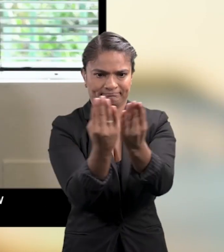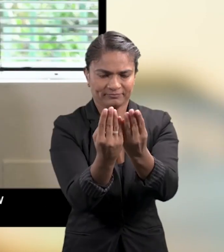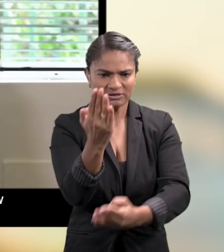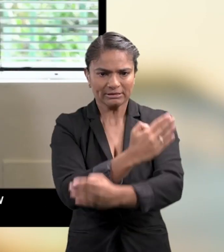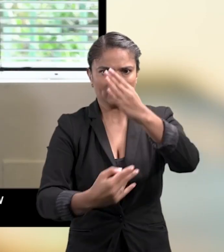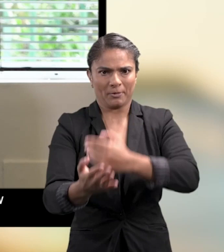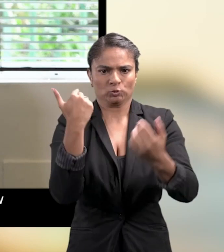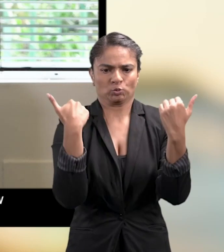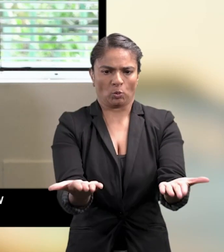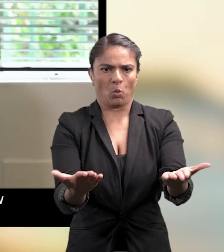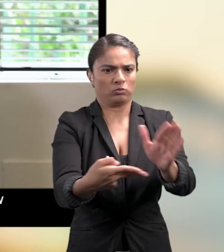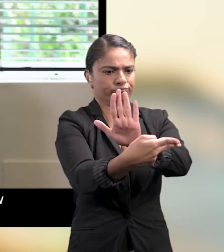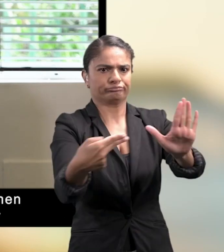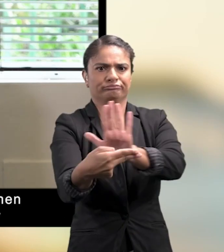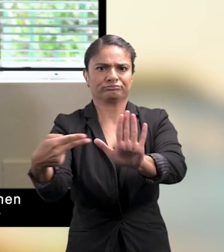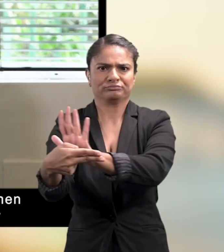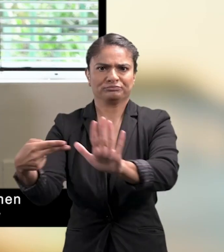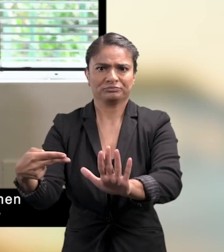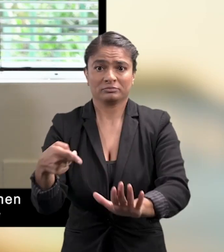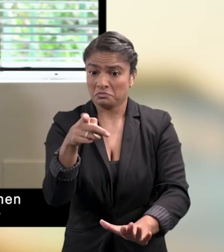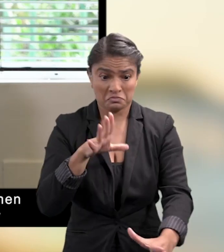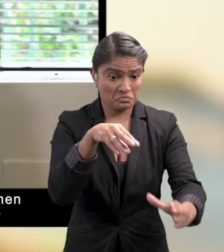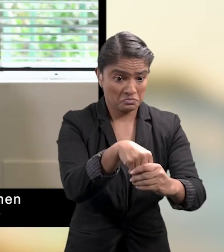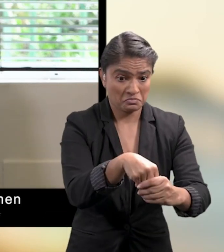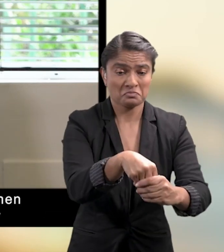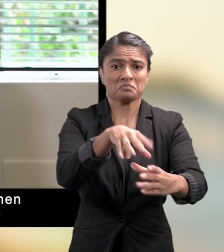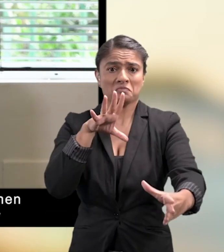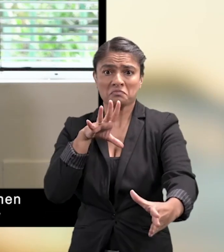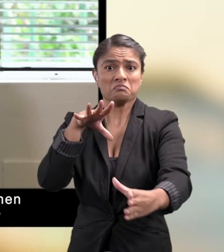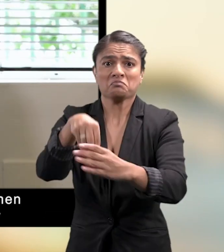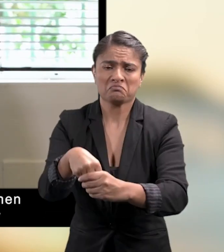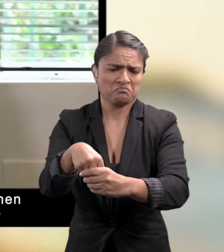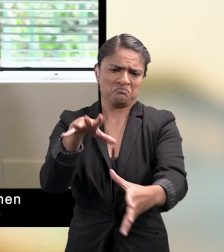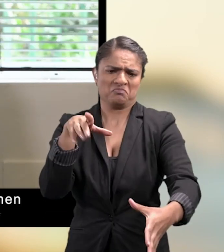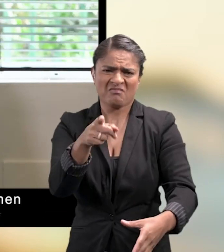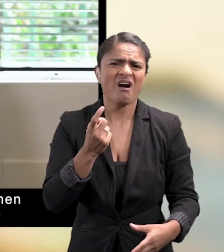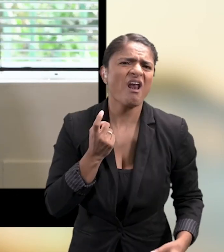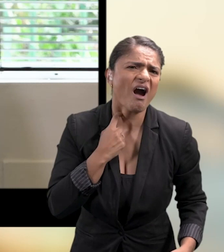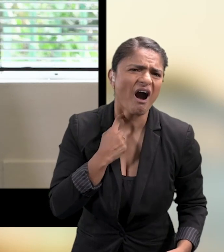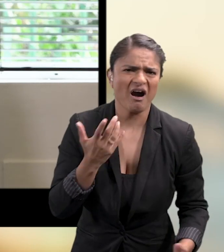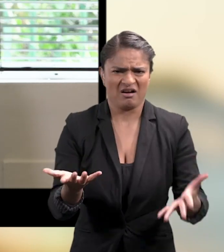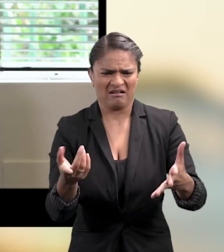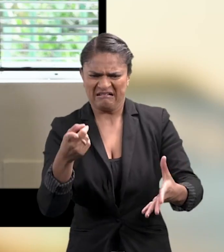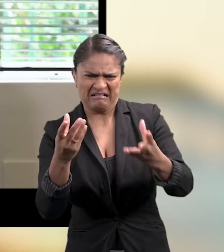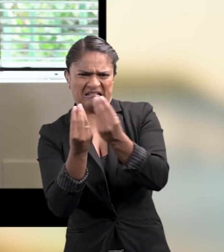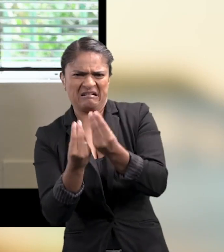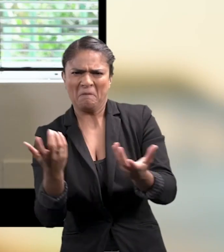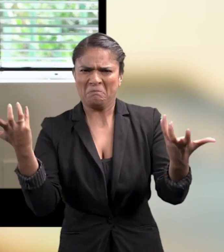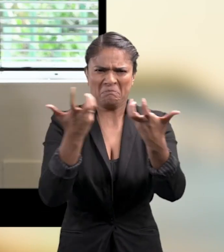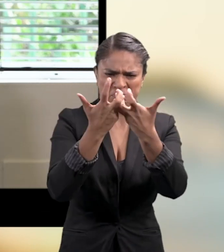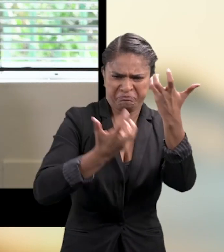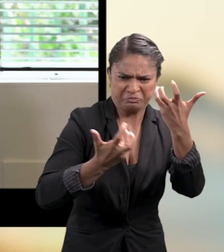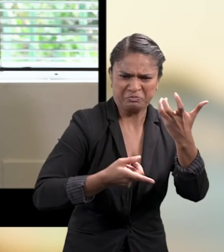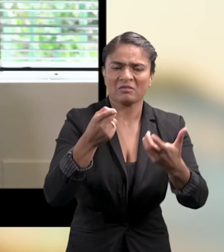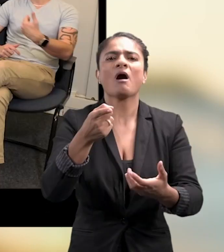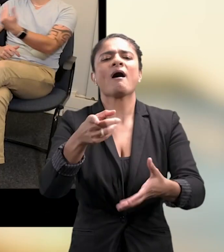or one view of what disability looks like, and if you don't fit that box or that view, then they're like, no, you must be lying, or something doesn't add up and